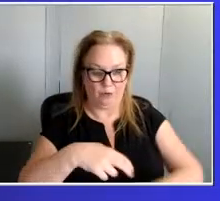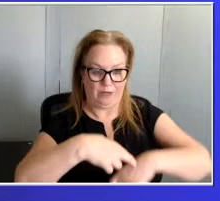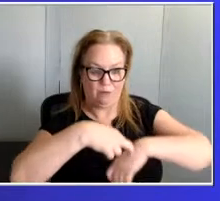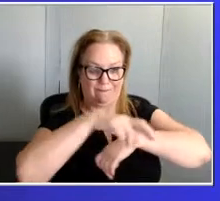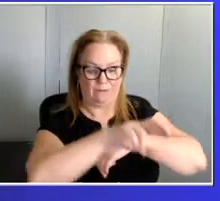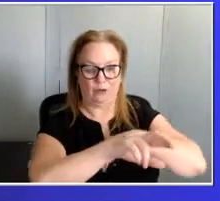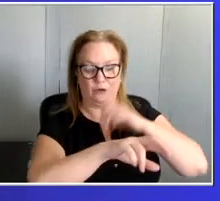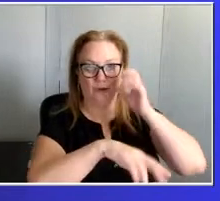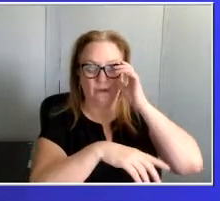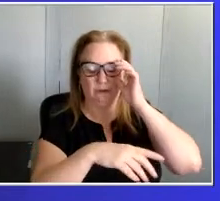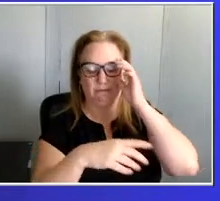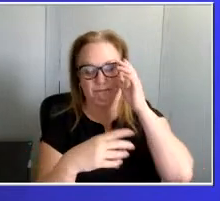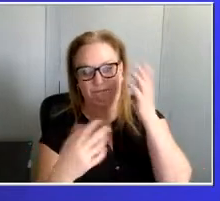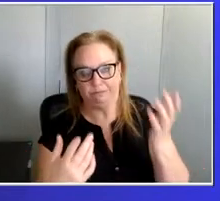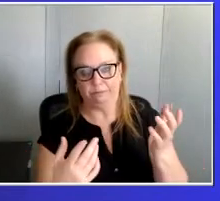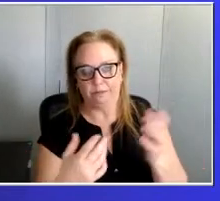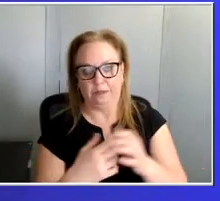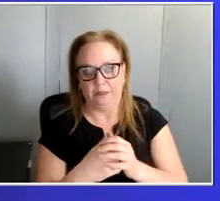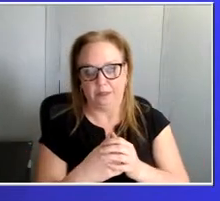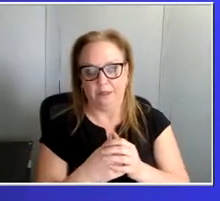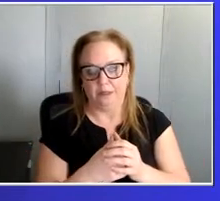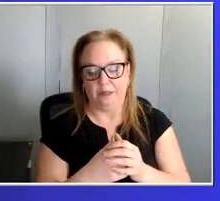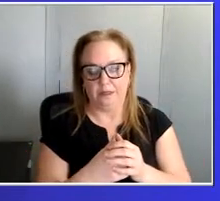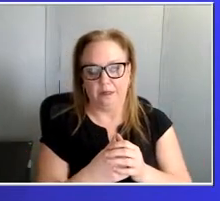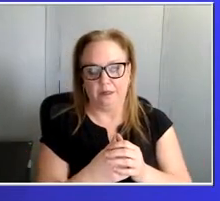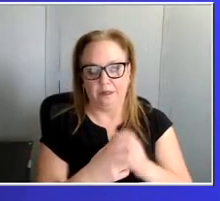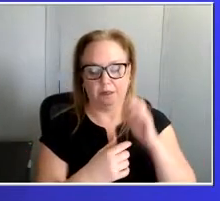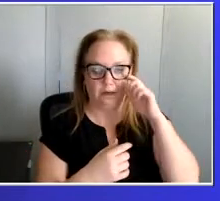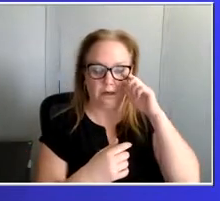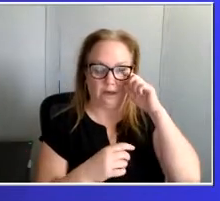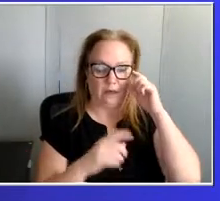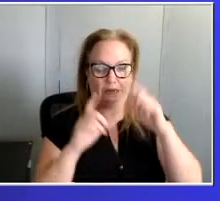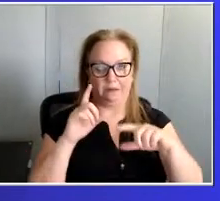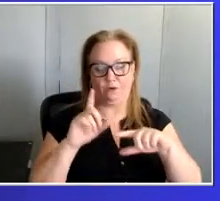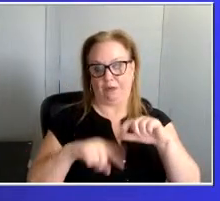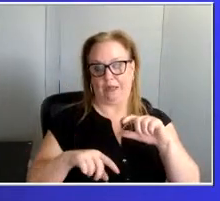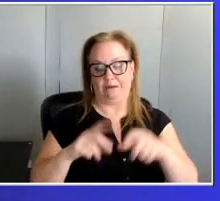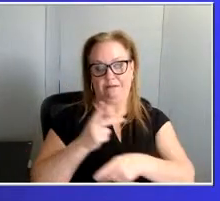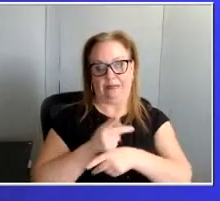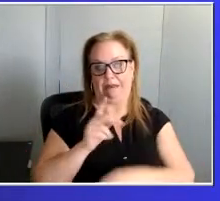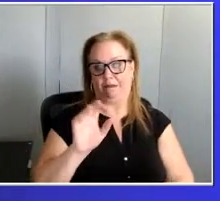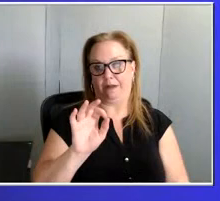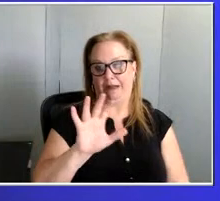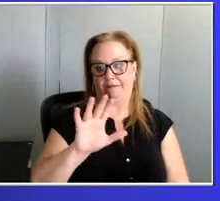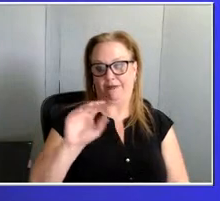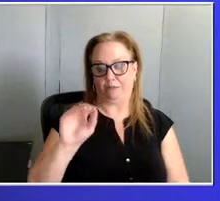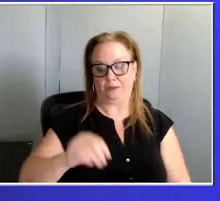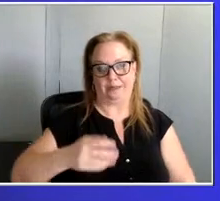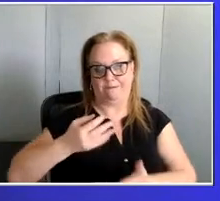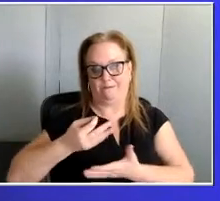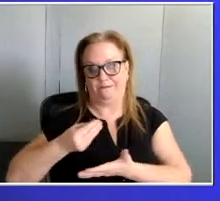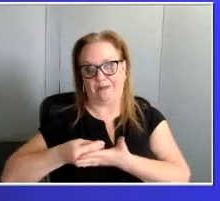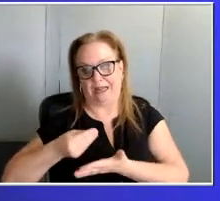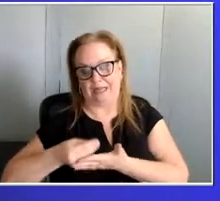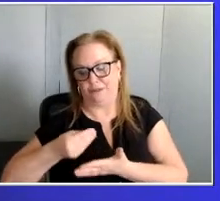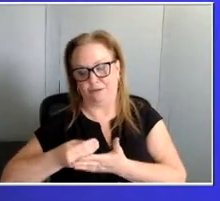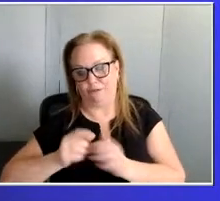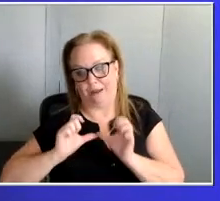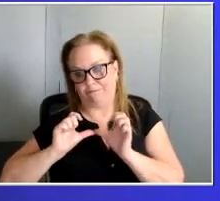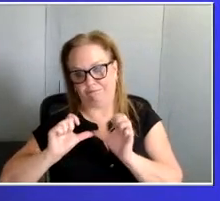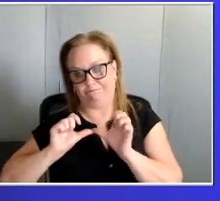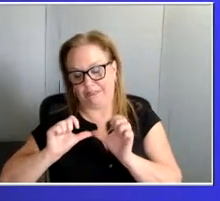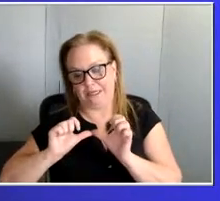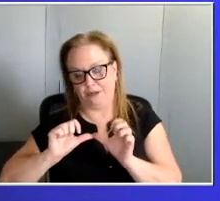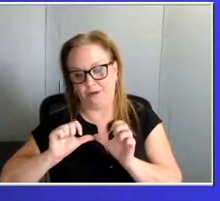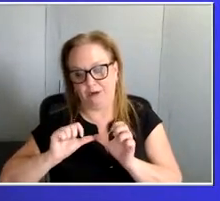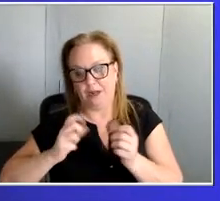out. But if you can't do that 95%, then financially you can't stay afloat. I wanted to